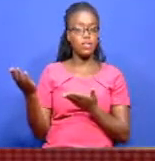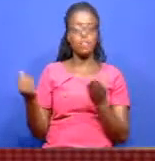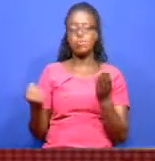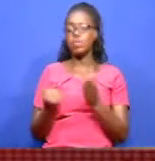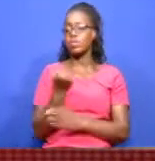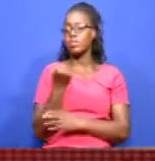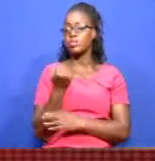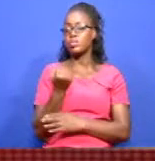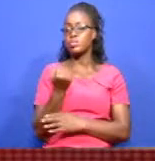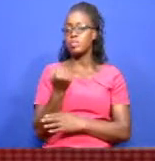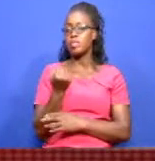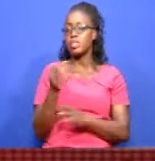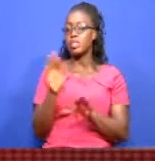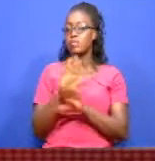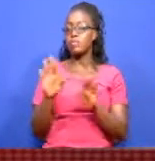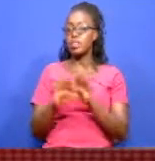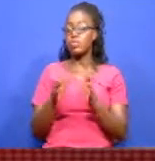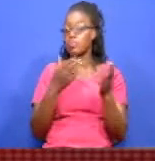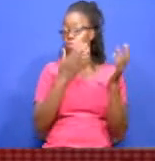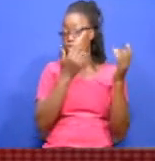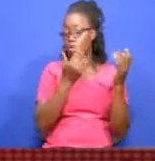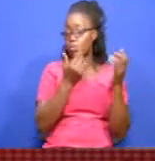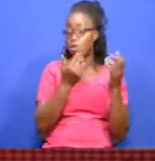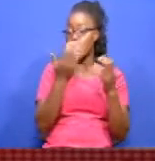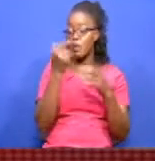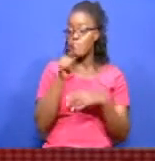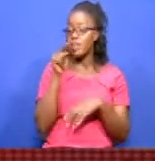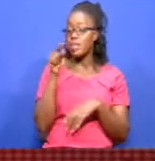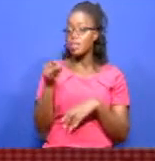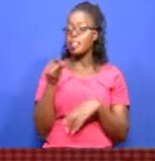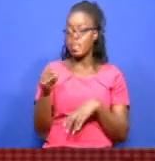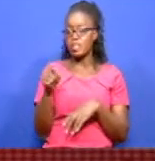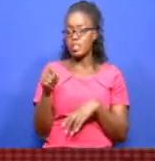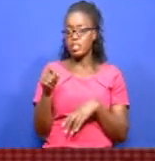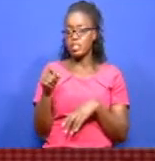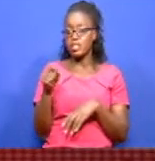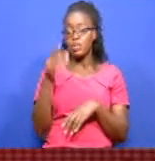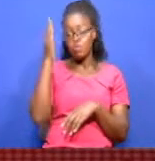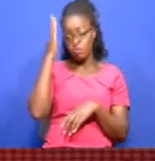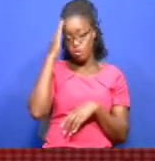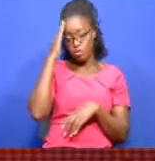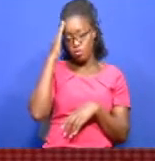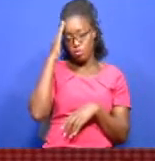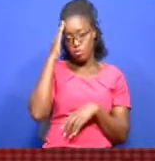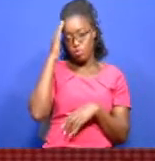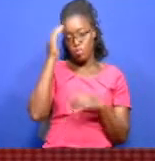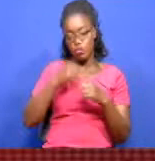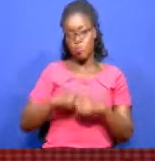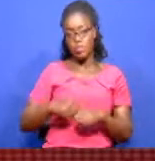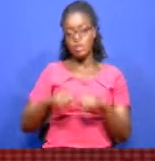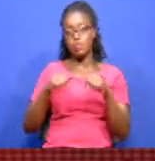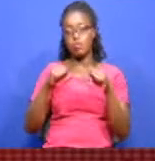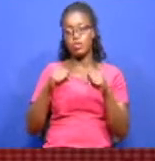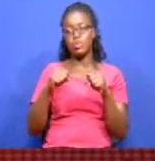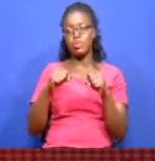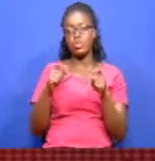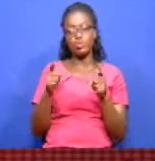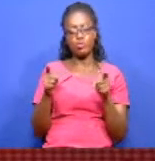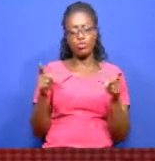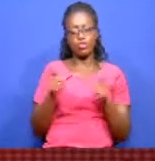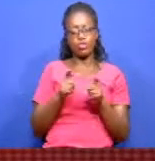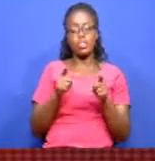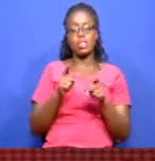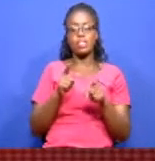So we hope that with that mobile lab, we will be able to, we certainly know that we will be able to shorten the turnaround